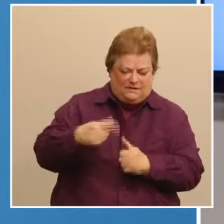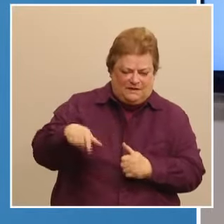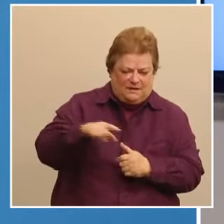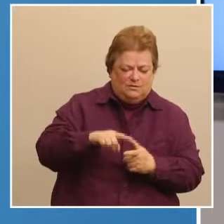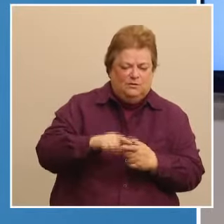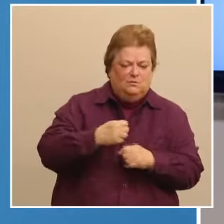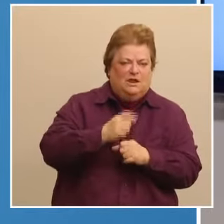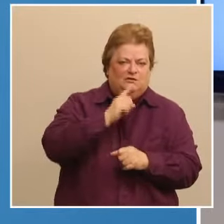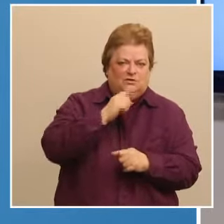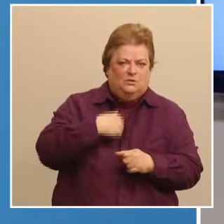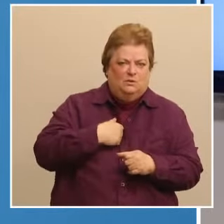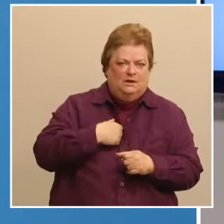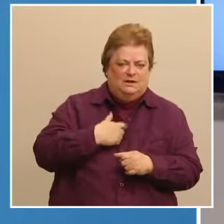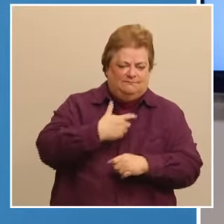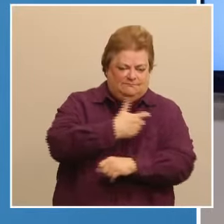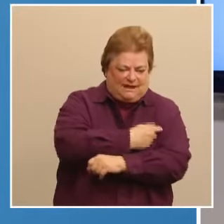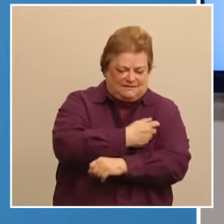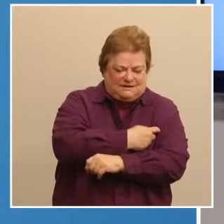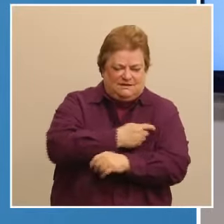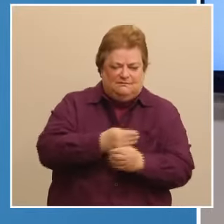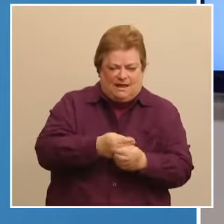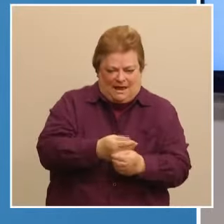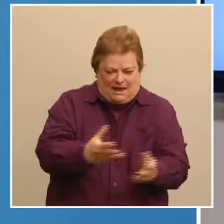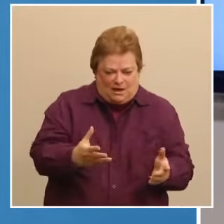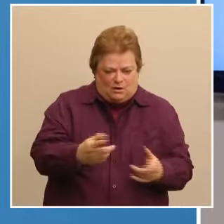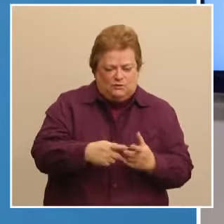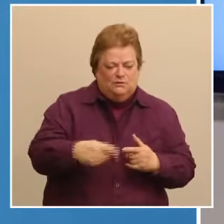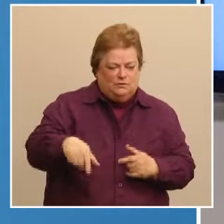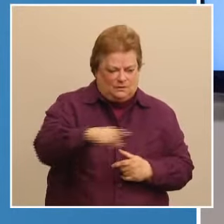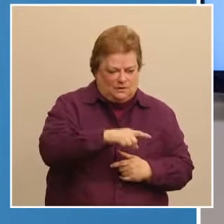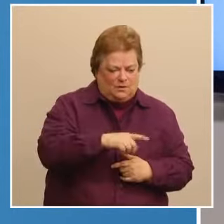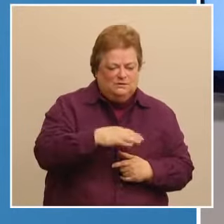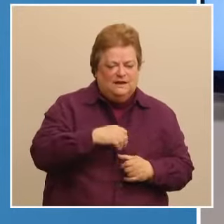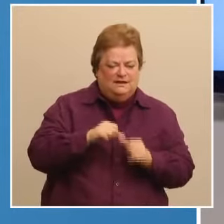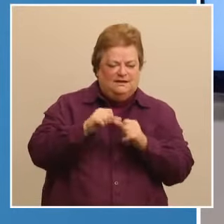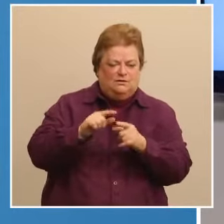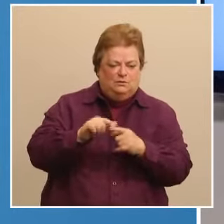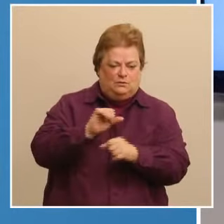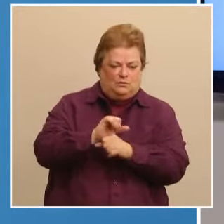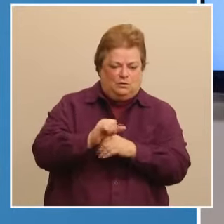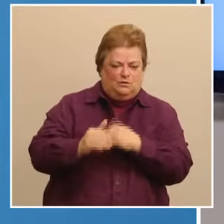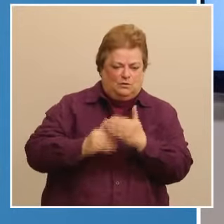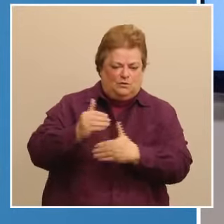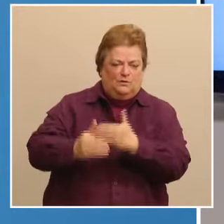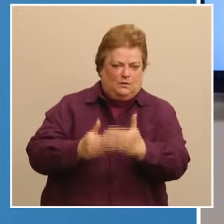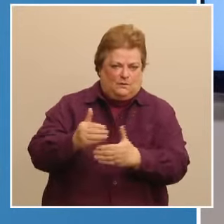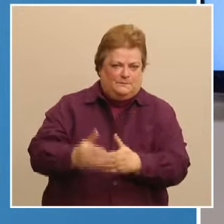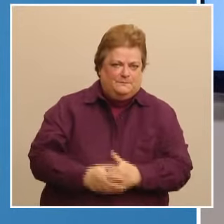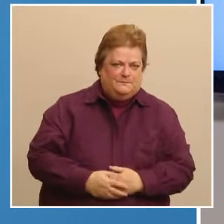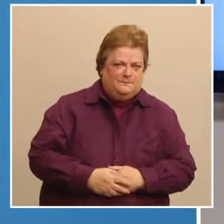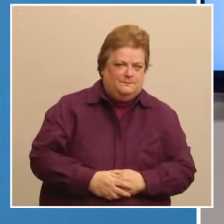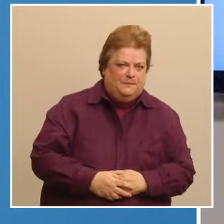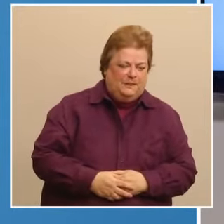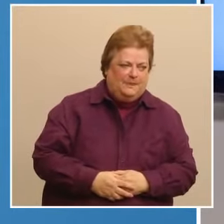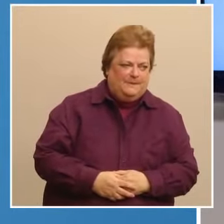make sure we can get the vaccine to those and continue to work through the process.